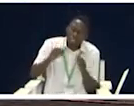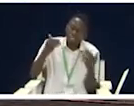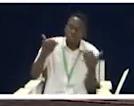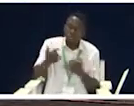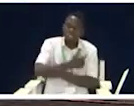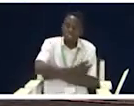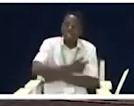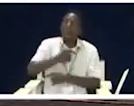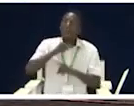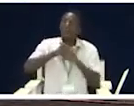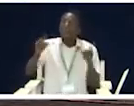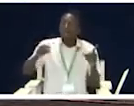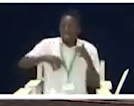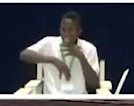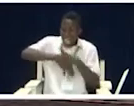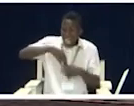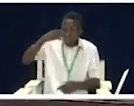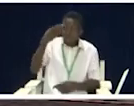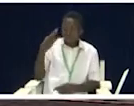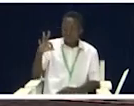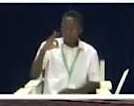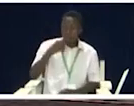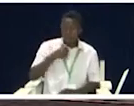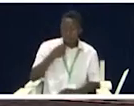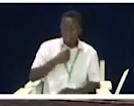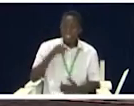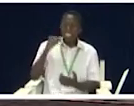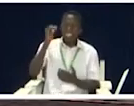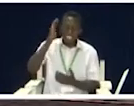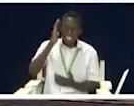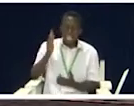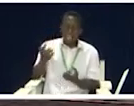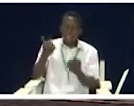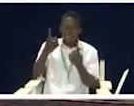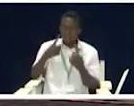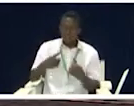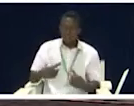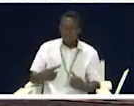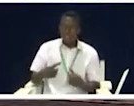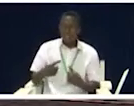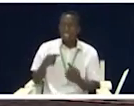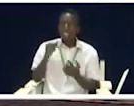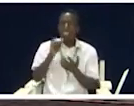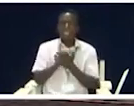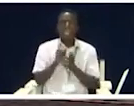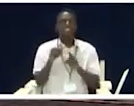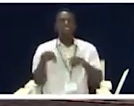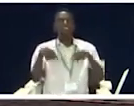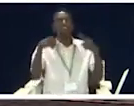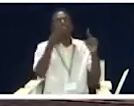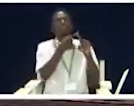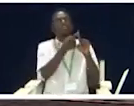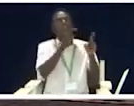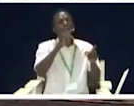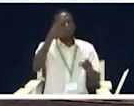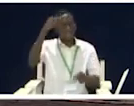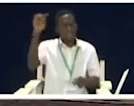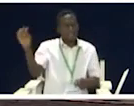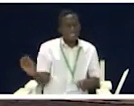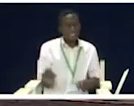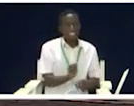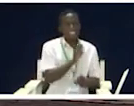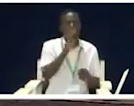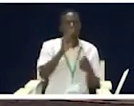but out of me shall come forth one who's going forth to be from everlasting to everlasting, because